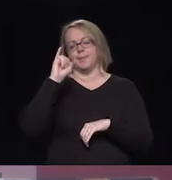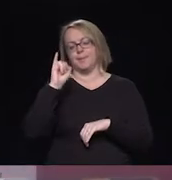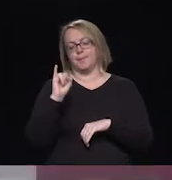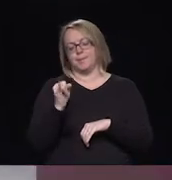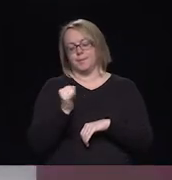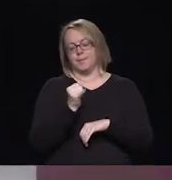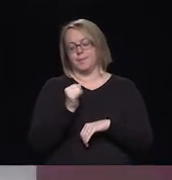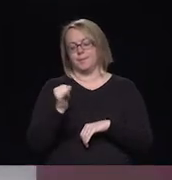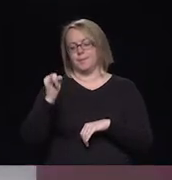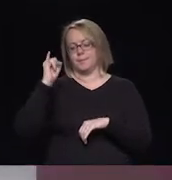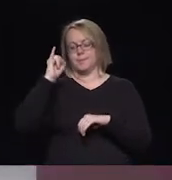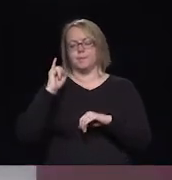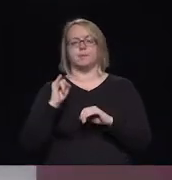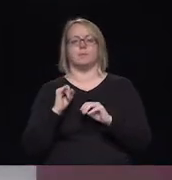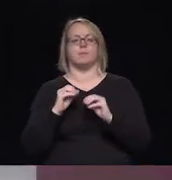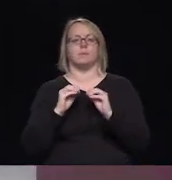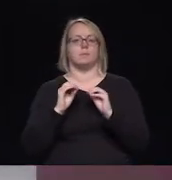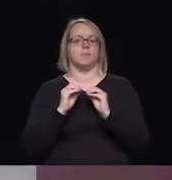Just go on the edge of it.